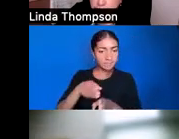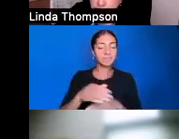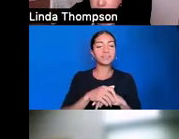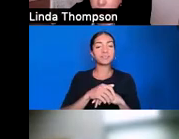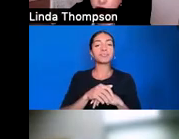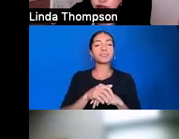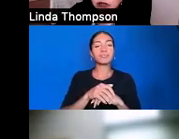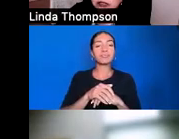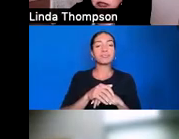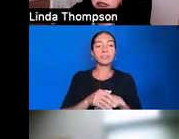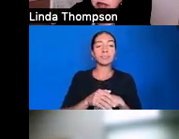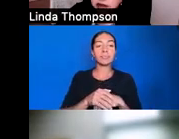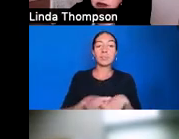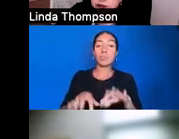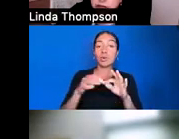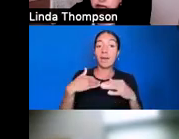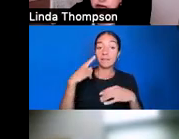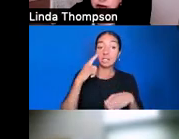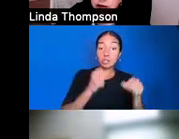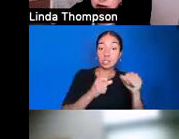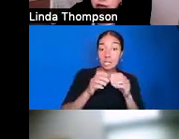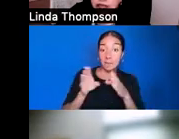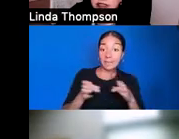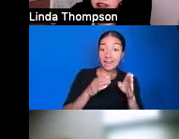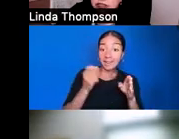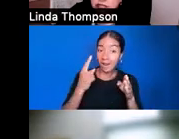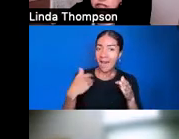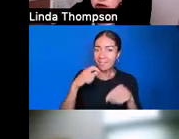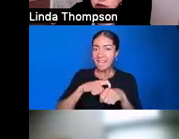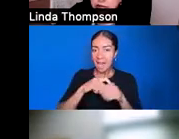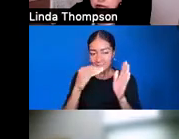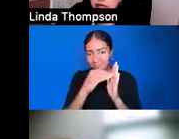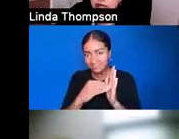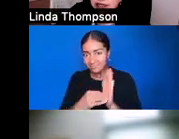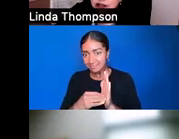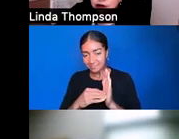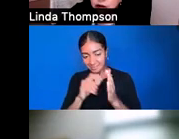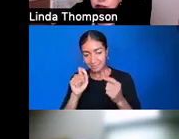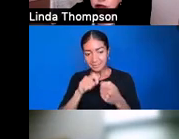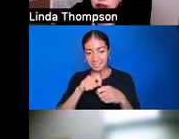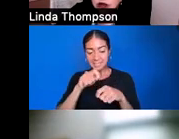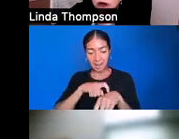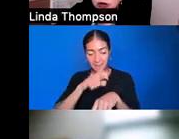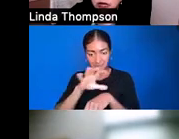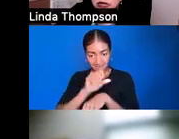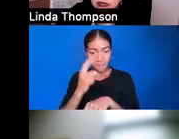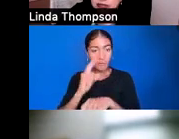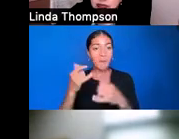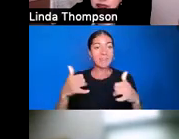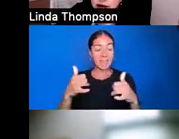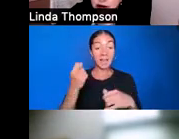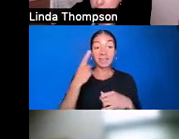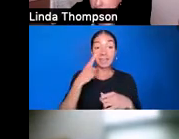strategic planning with built-in time to play. I think strategic planning is difficult, but it